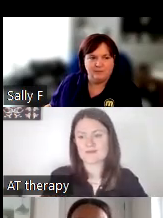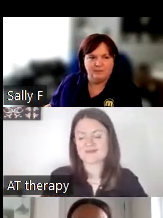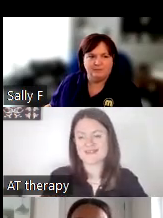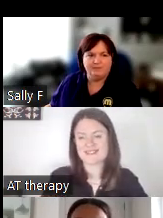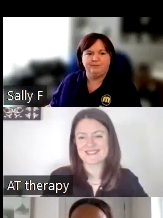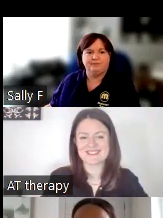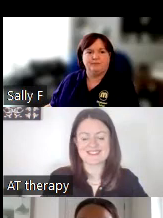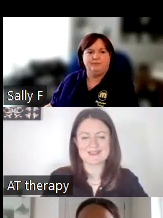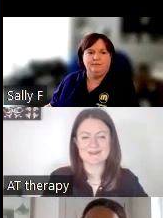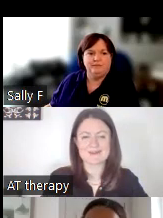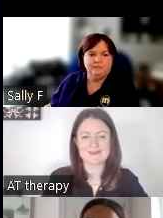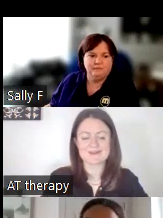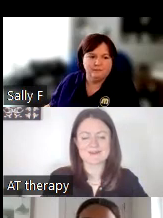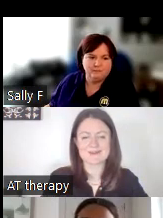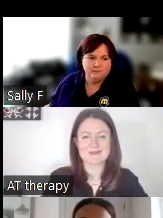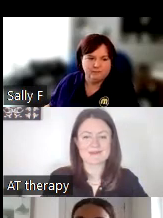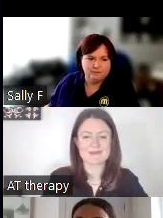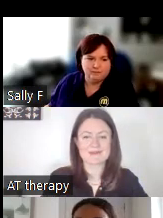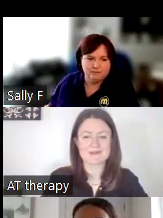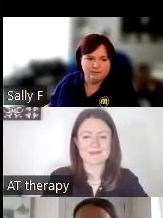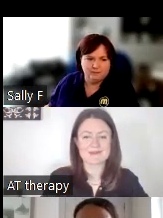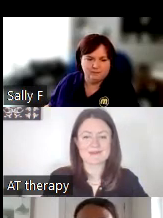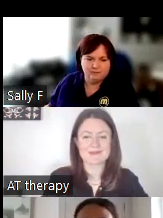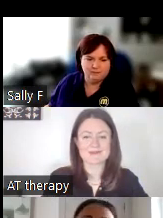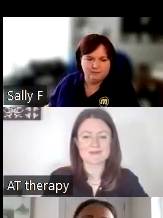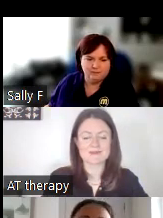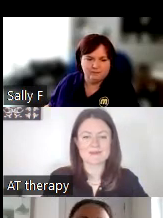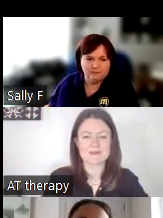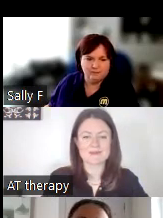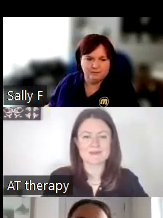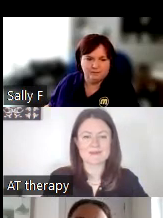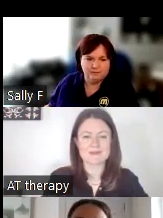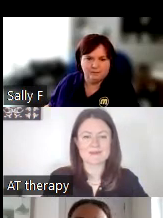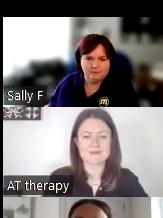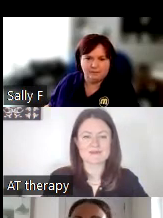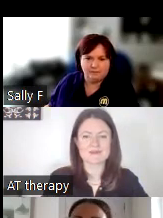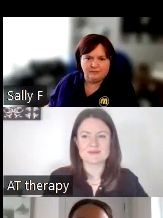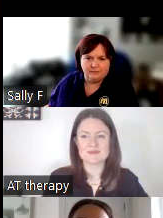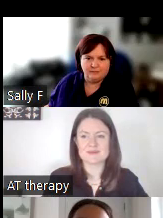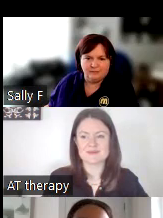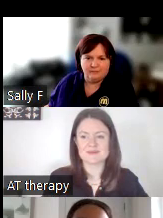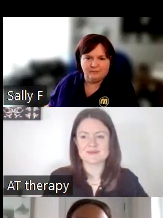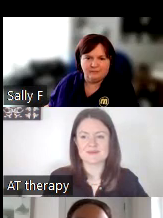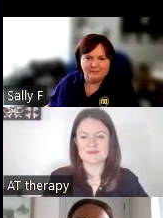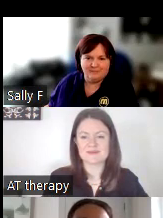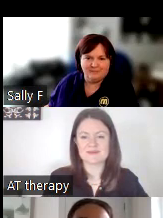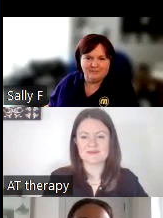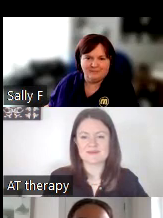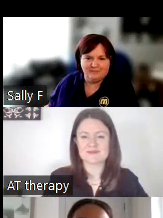training. So Sally can tell you a little bit about Makaton, and she's also going to show you 5 signs so you can have a practice of using